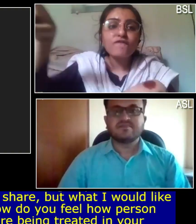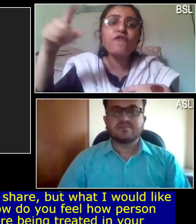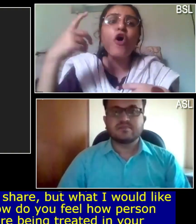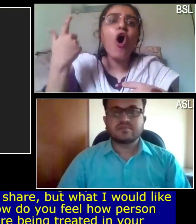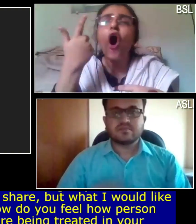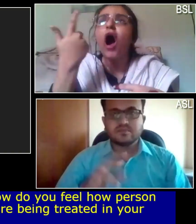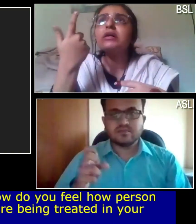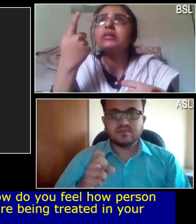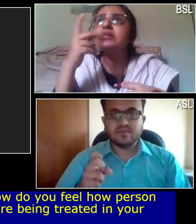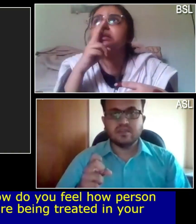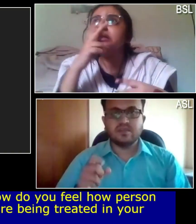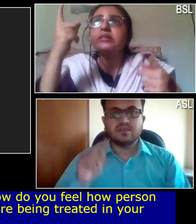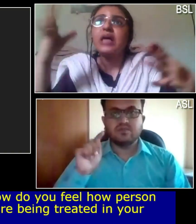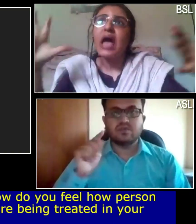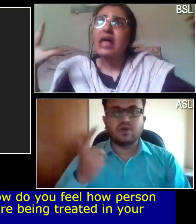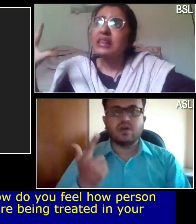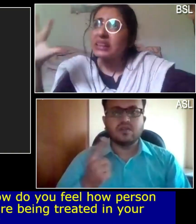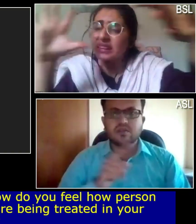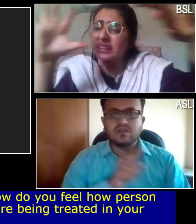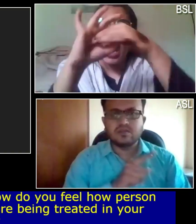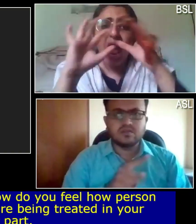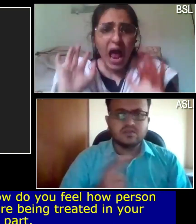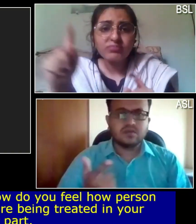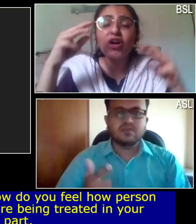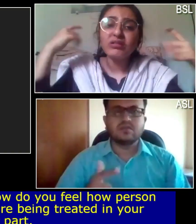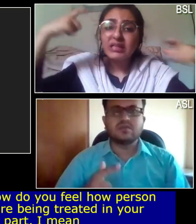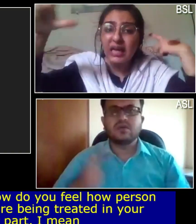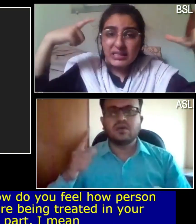I say your part, I mean the Australia and the Asia Pacifics.